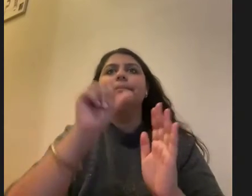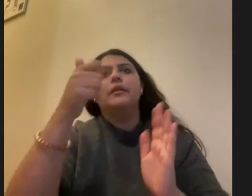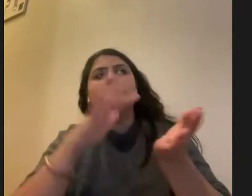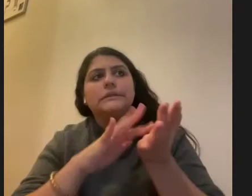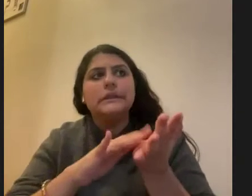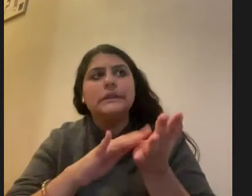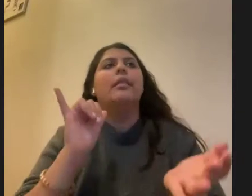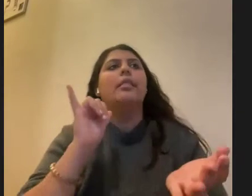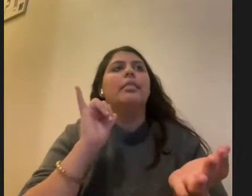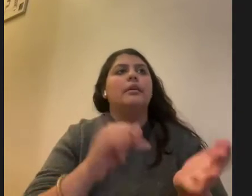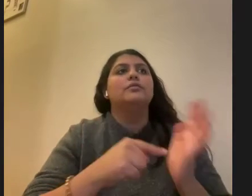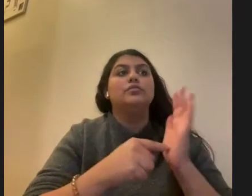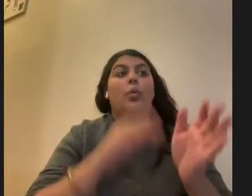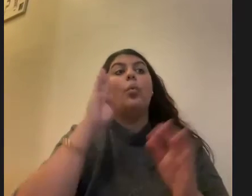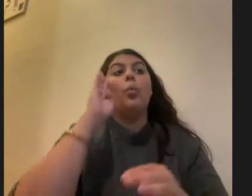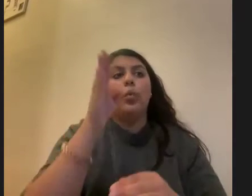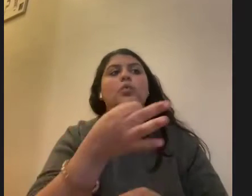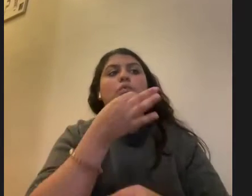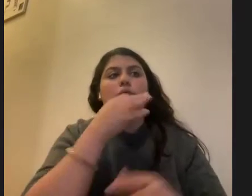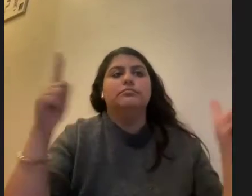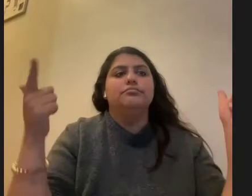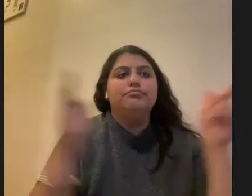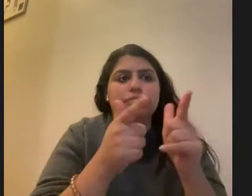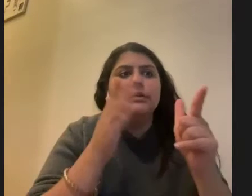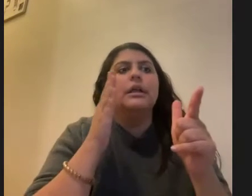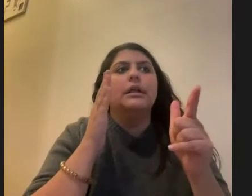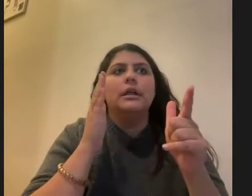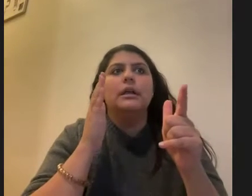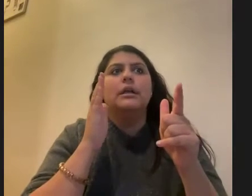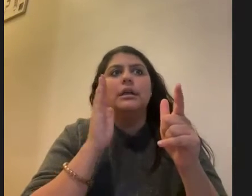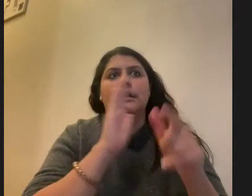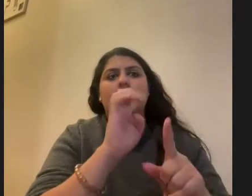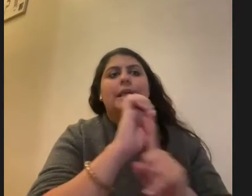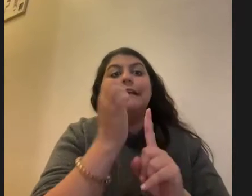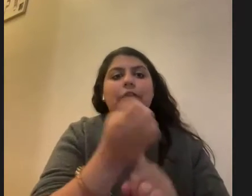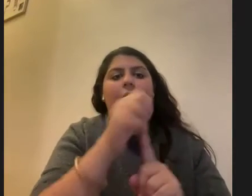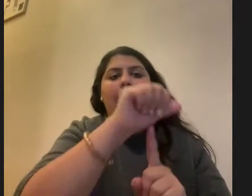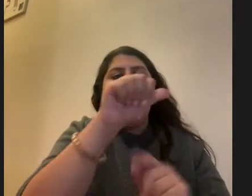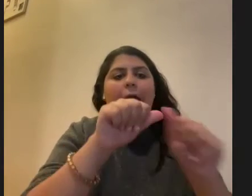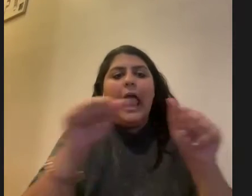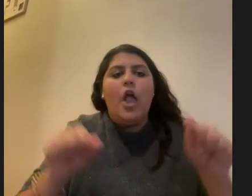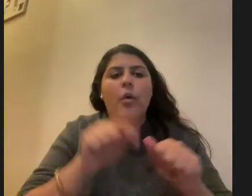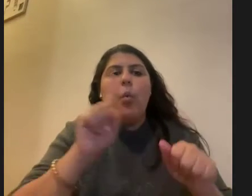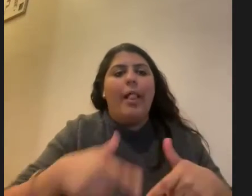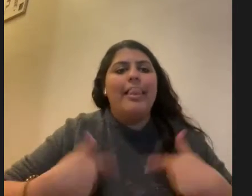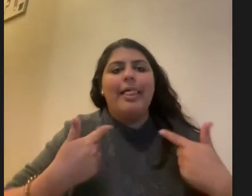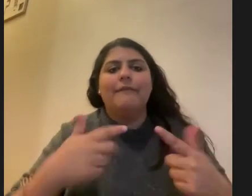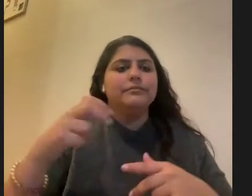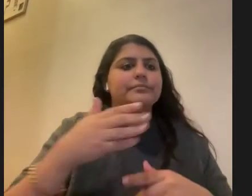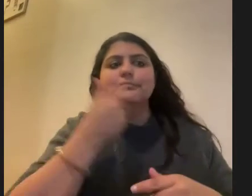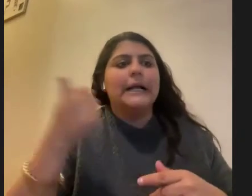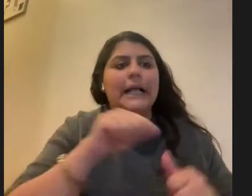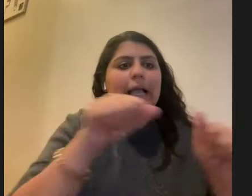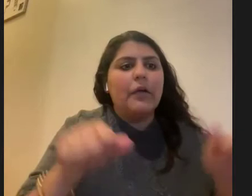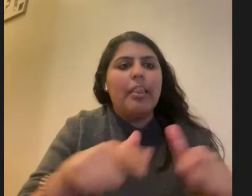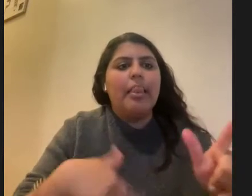that they're going to lose a large part of their population in the future, or their ecological niche, so the environment where they best live in the future